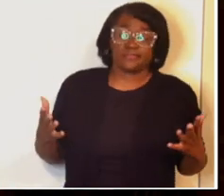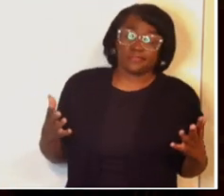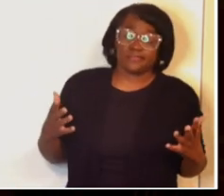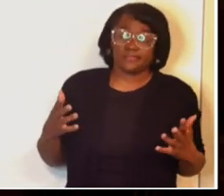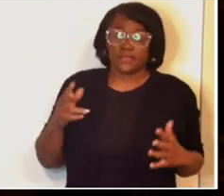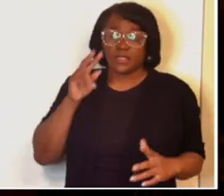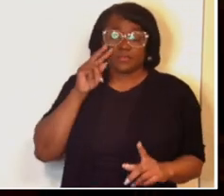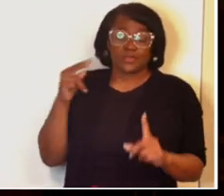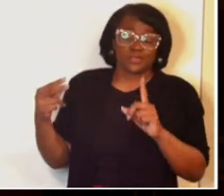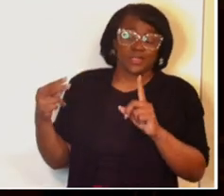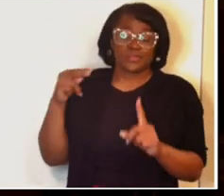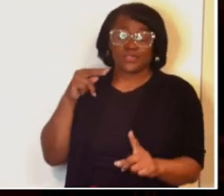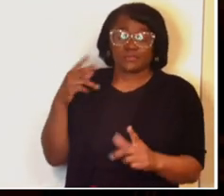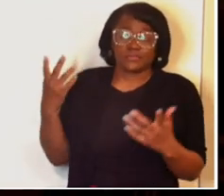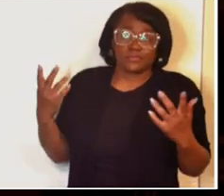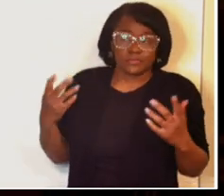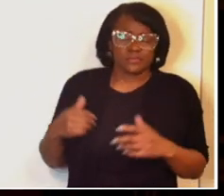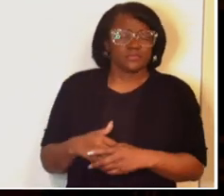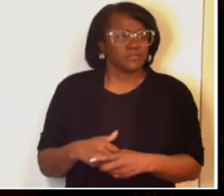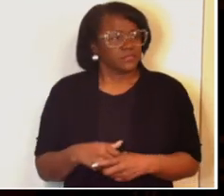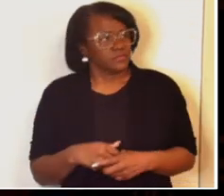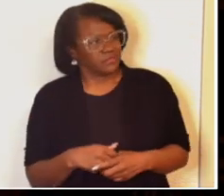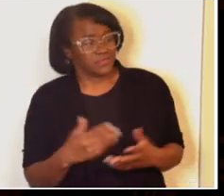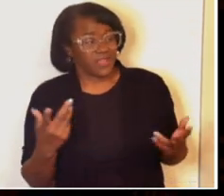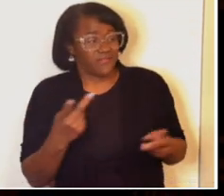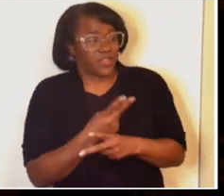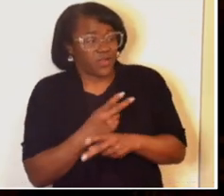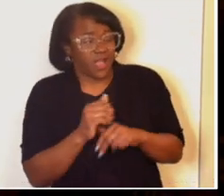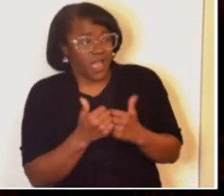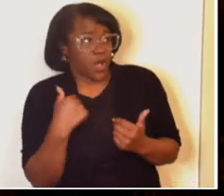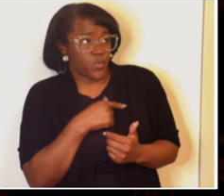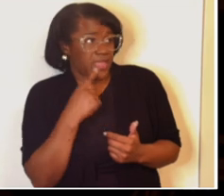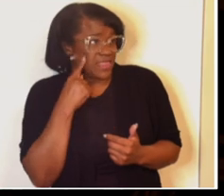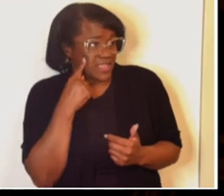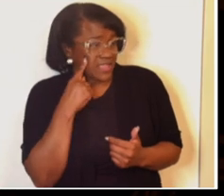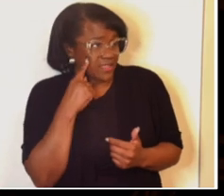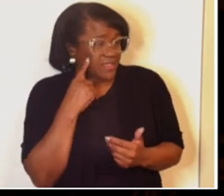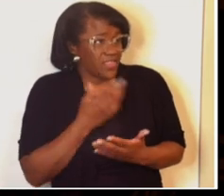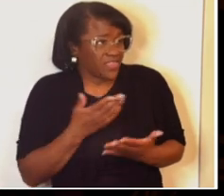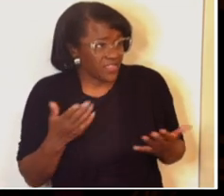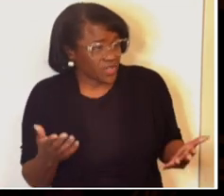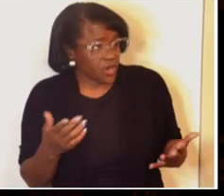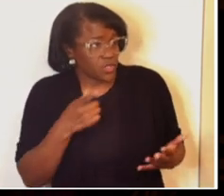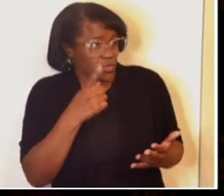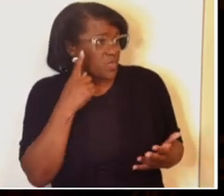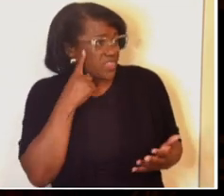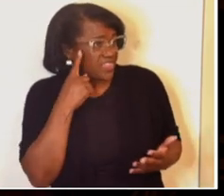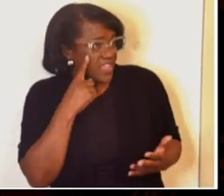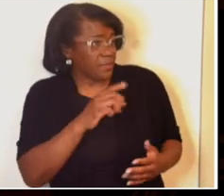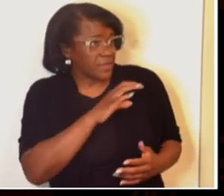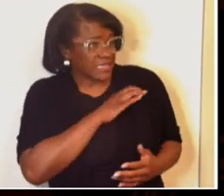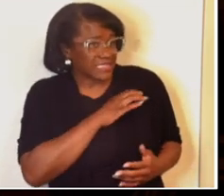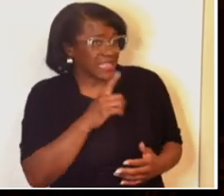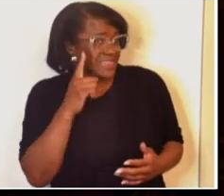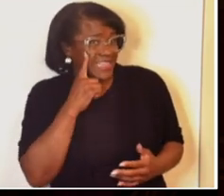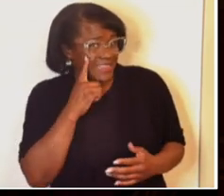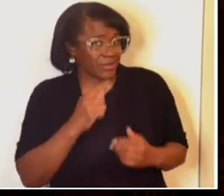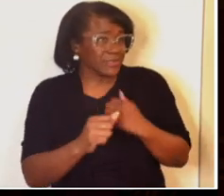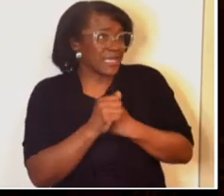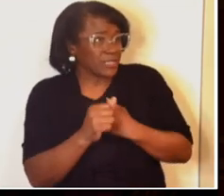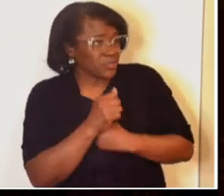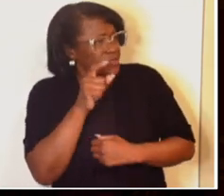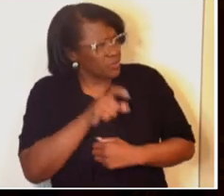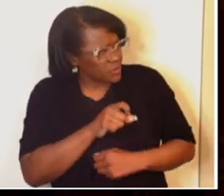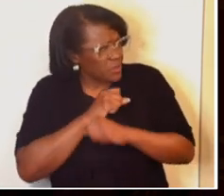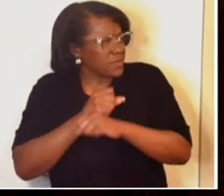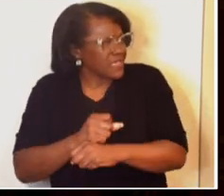said, "figuring out how we think things are. You say your police perceive danger in the dark bodies they're supposed to protect. Do you hear